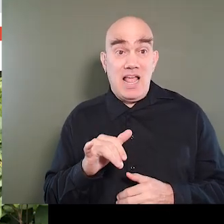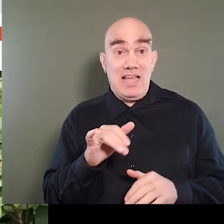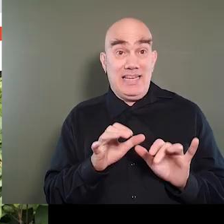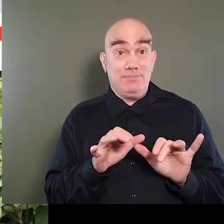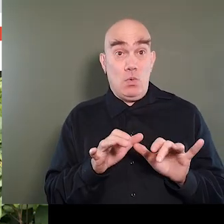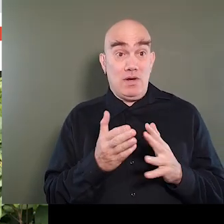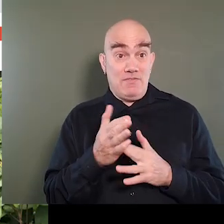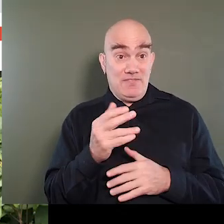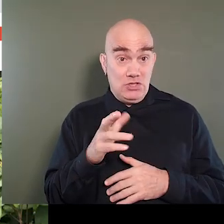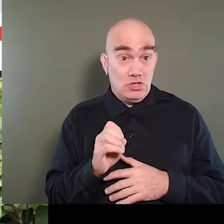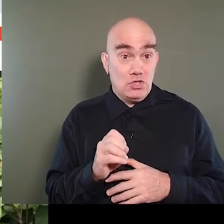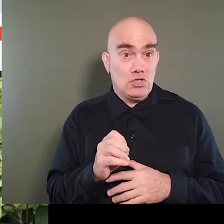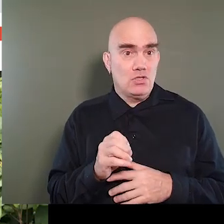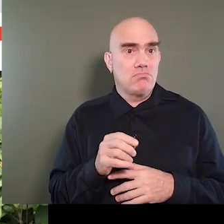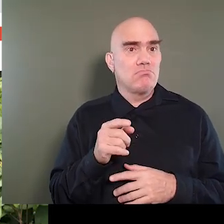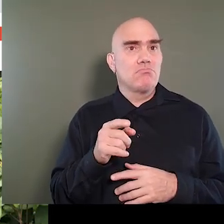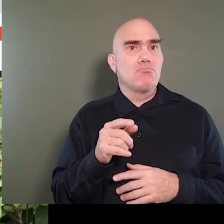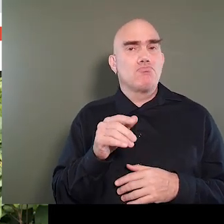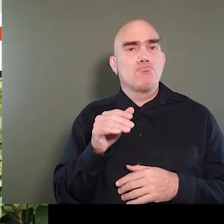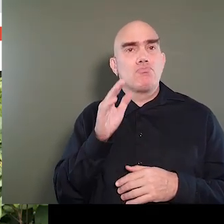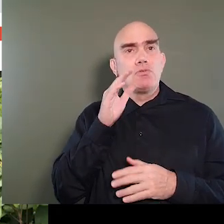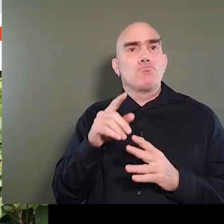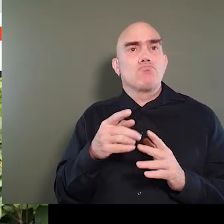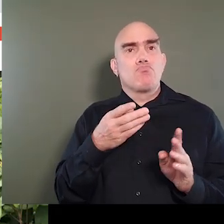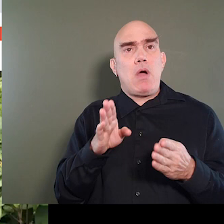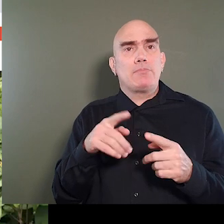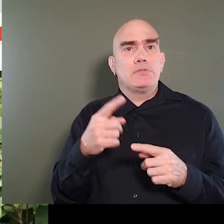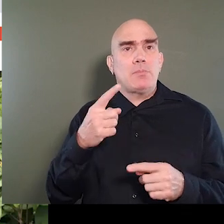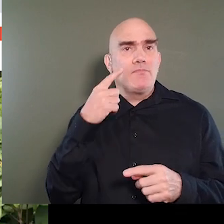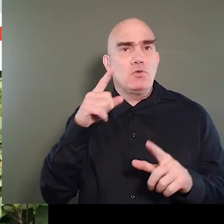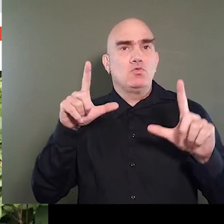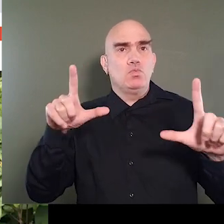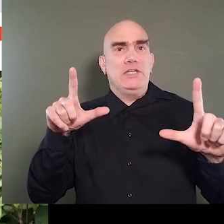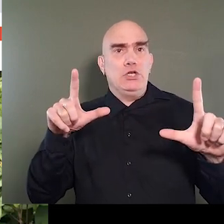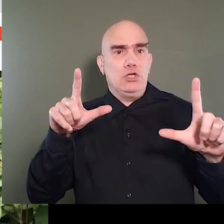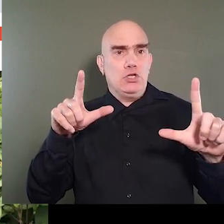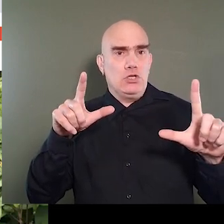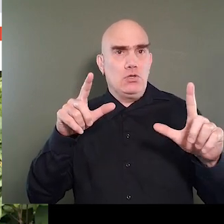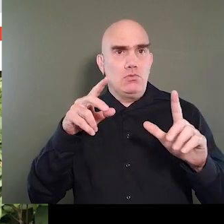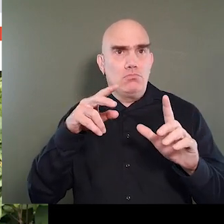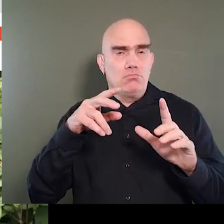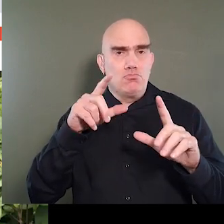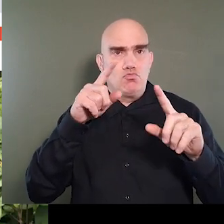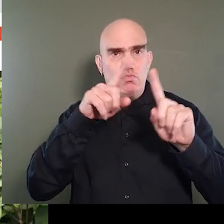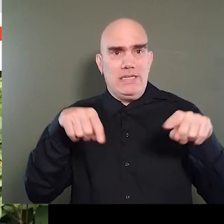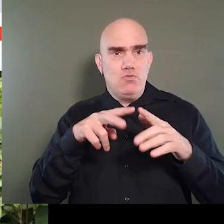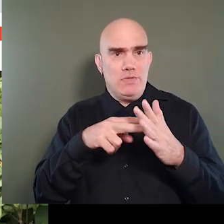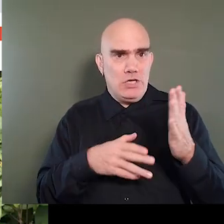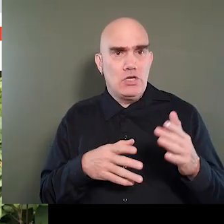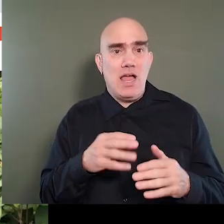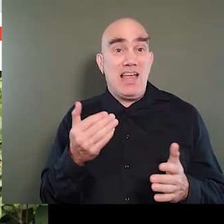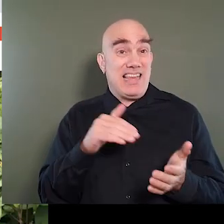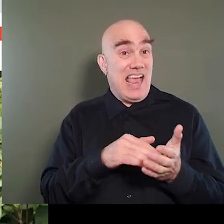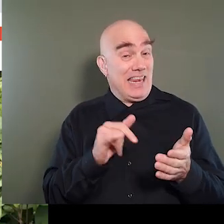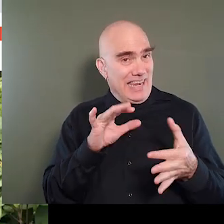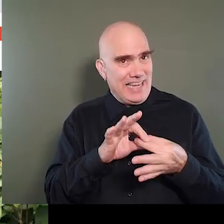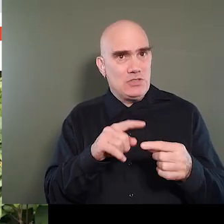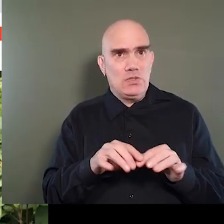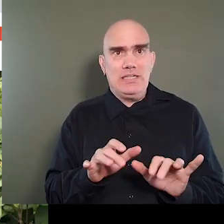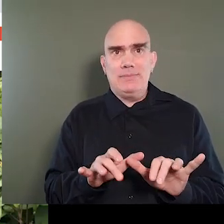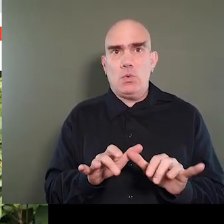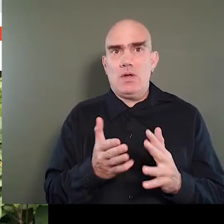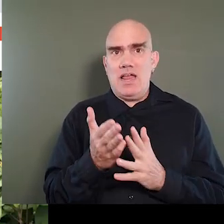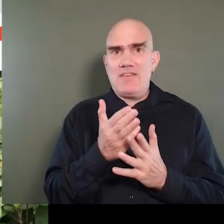automatically be prompted for someone with a screen reader installed on their device. And again, it is linked to the keyboard navigation